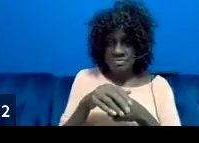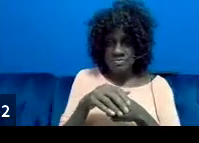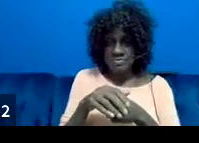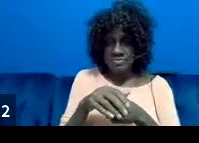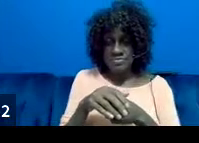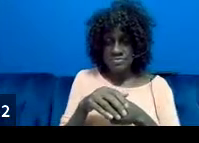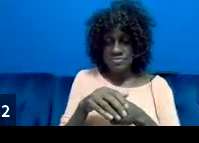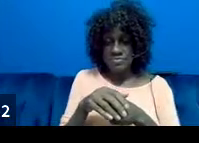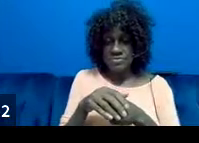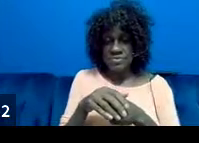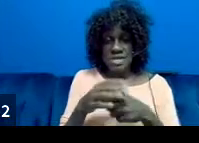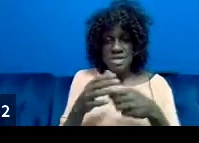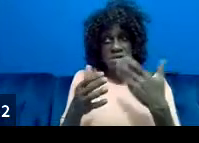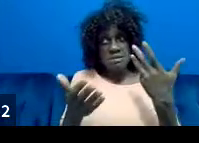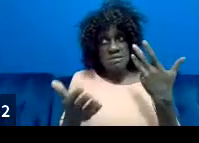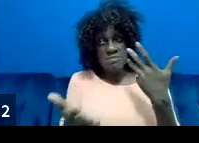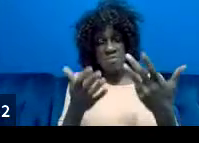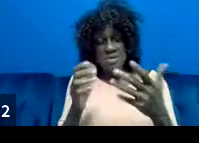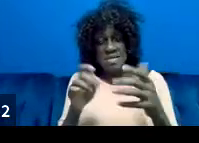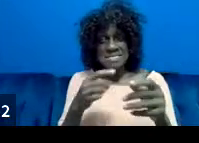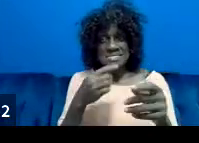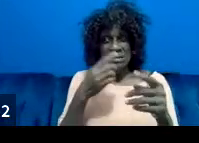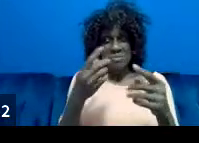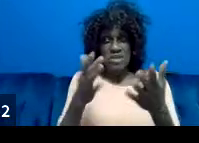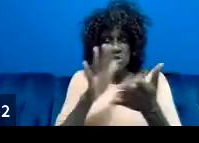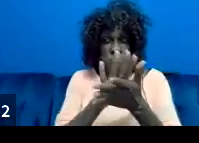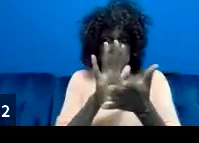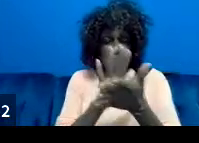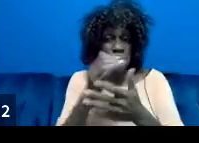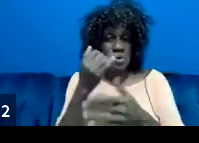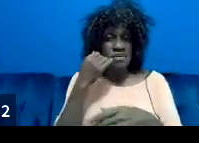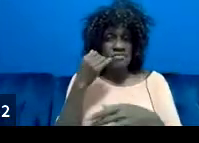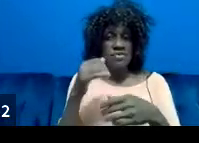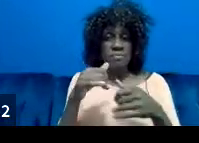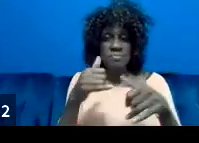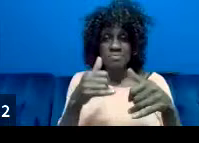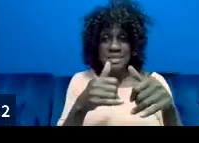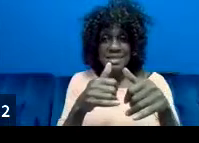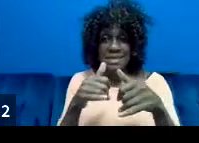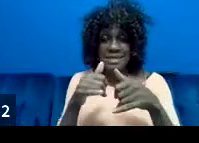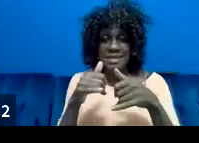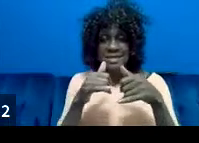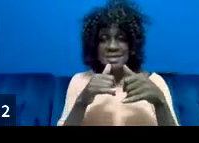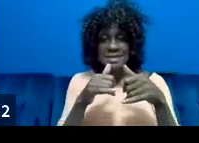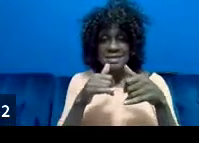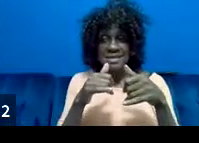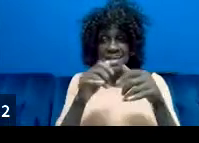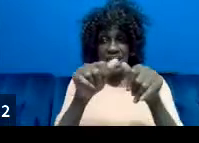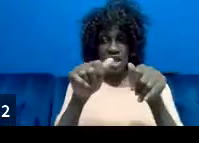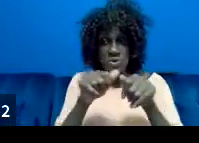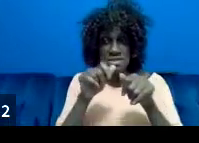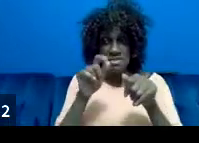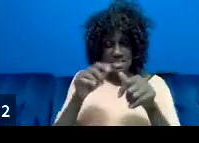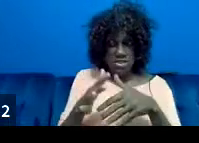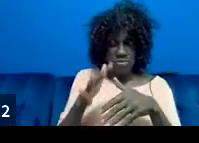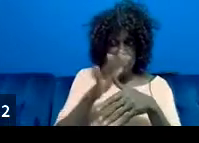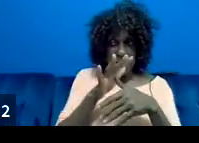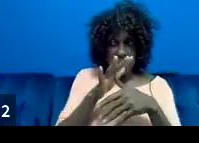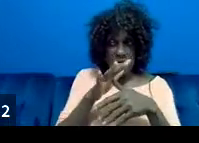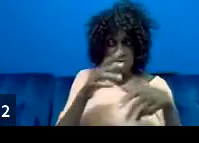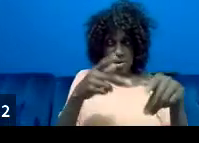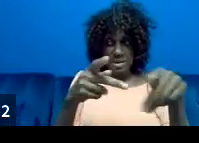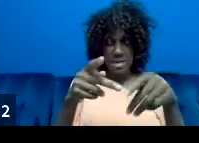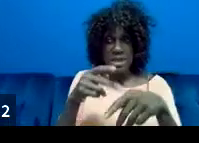Now, it could be arguable in a school whether a play area is the primary function area. But